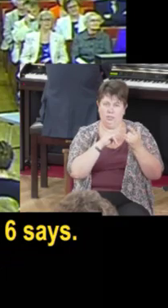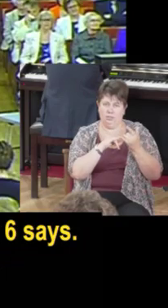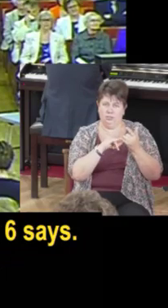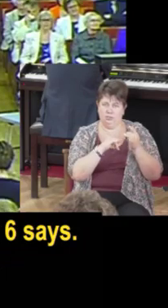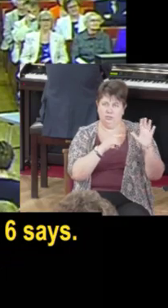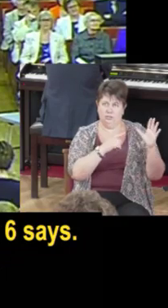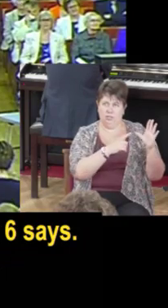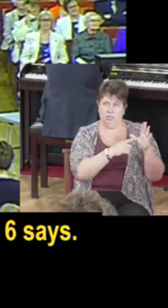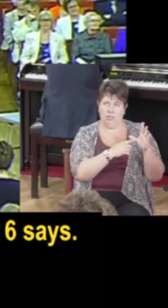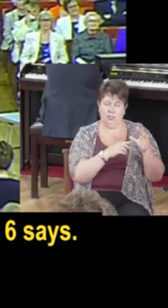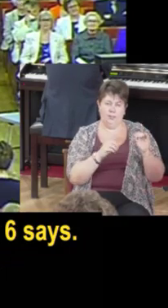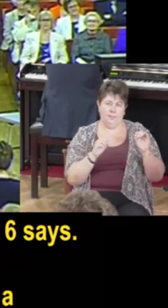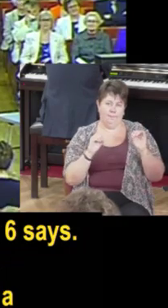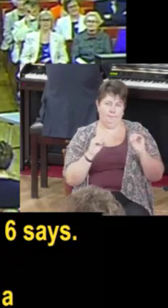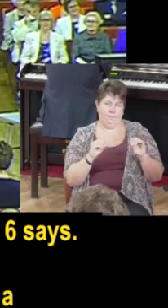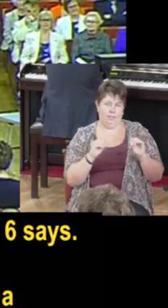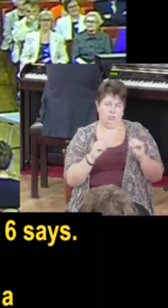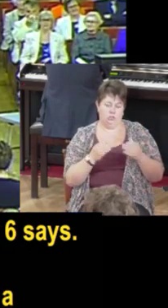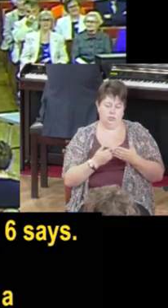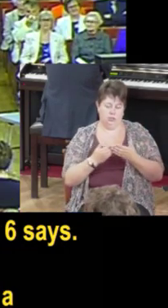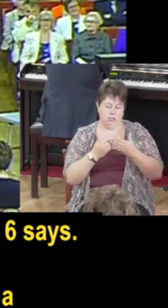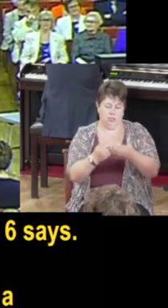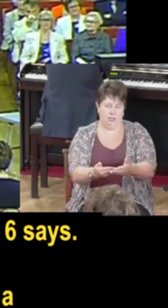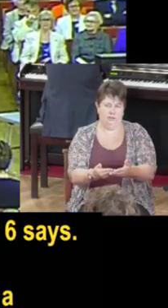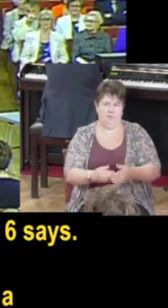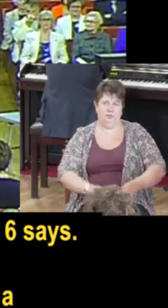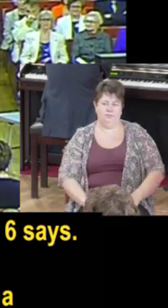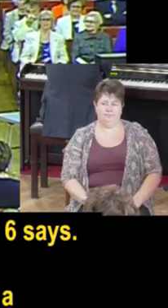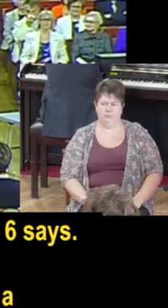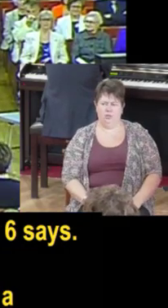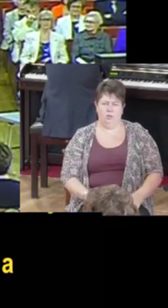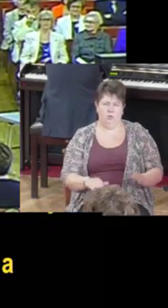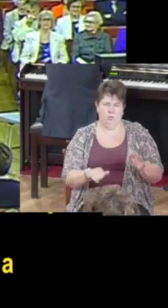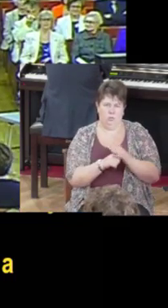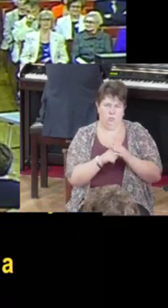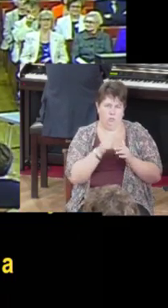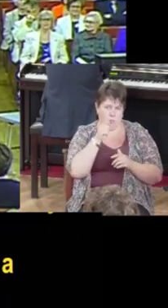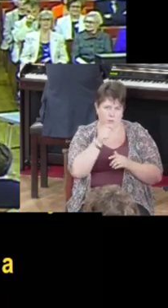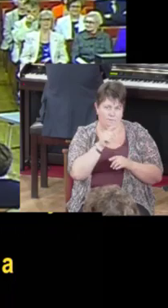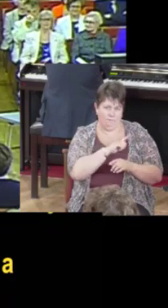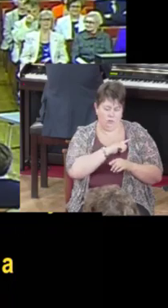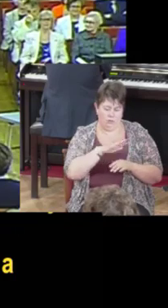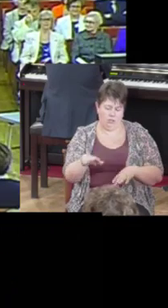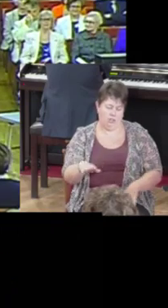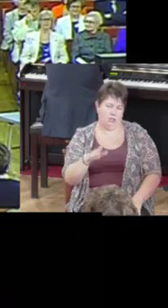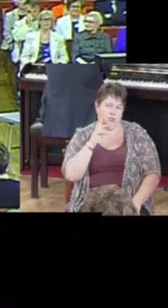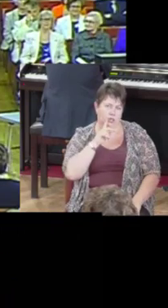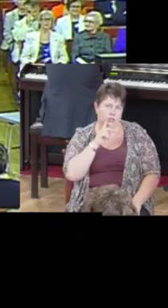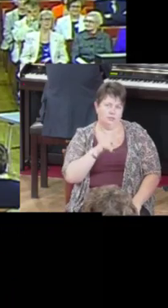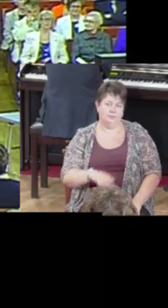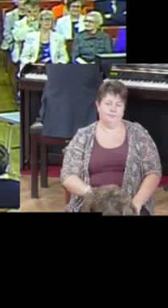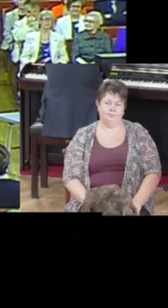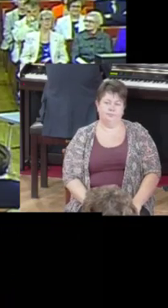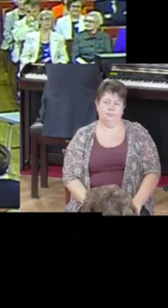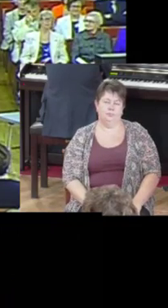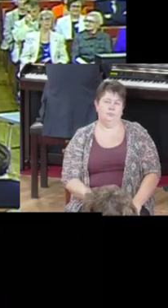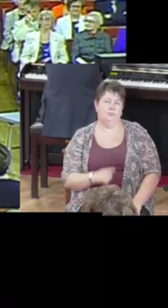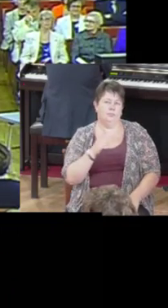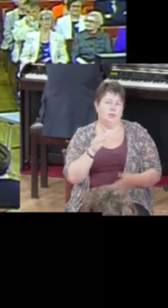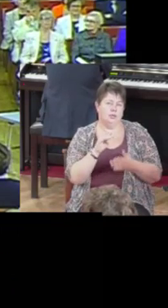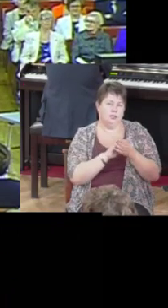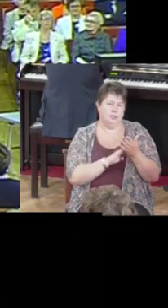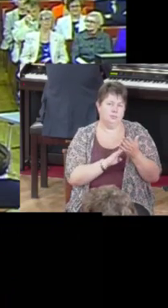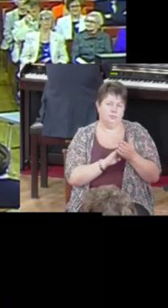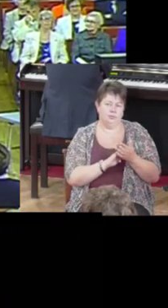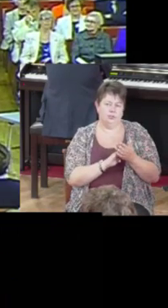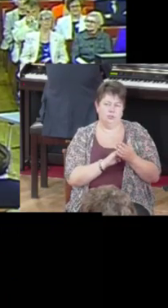gift. Yeah, precious, that's a hard word for somebody your age, isn't it? So well done, that was great. Life is a precious gift. Now what the commandment actually